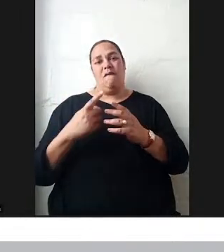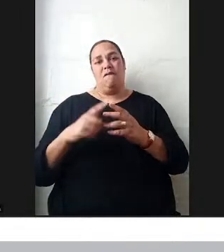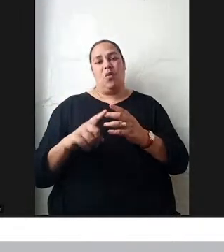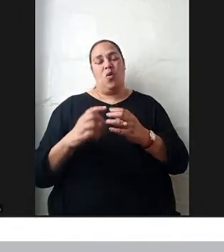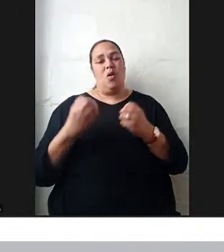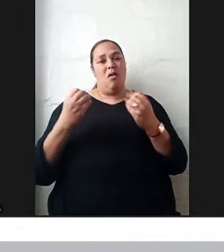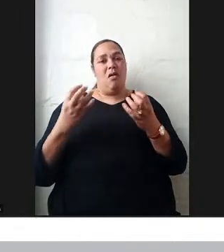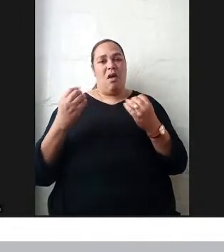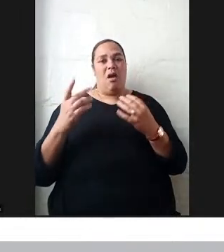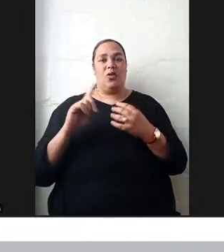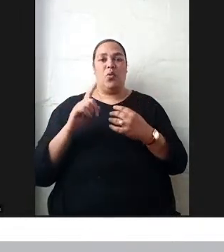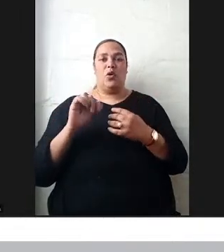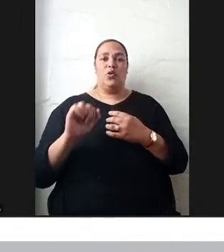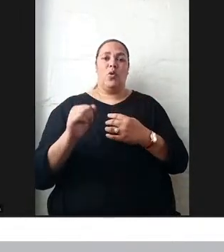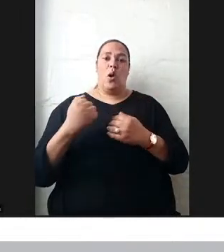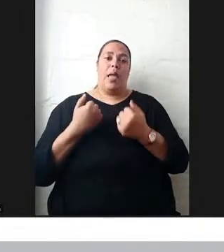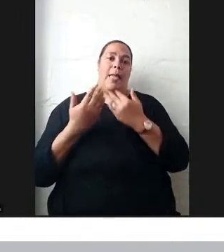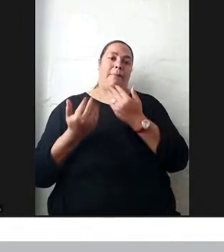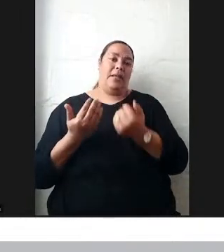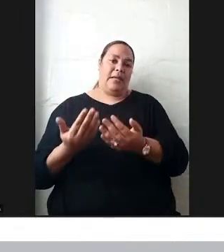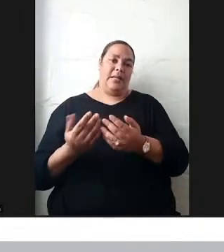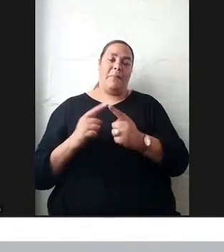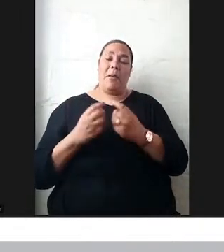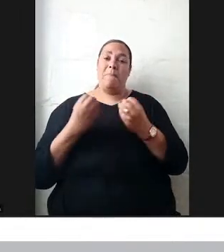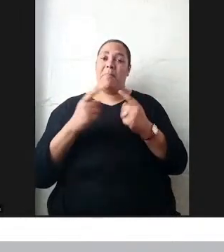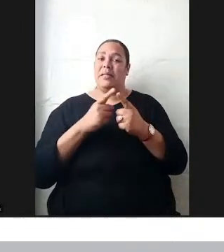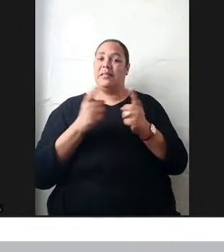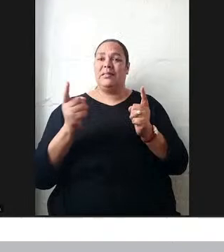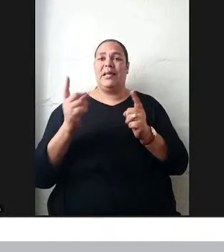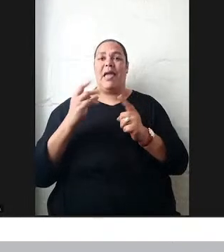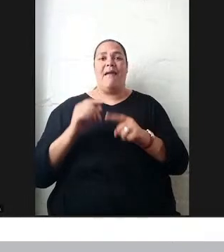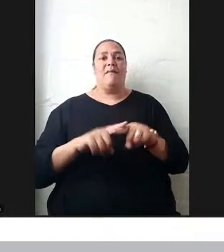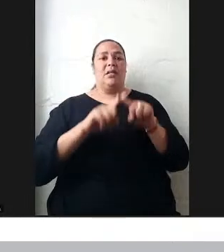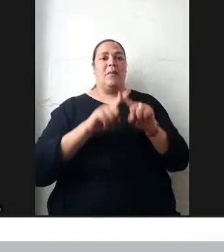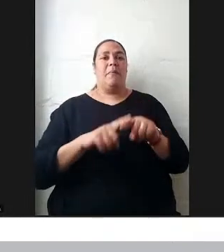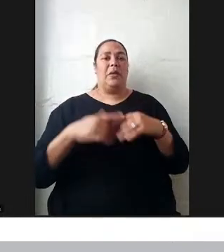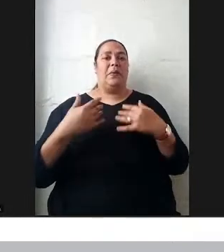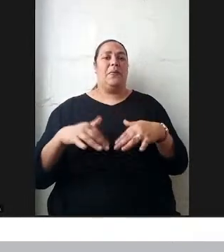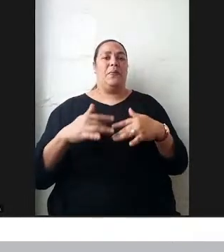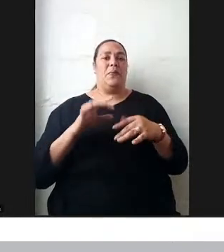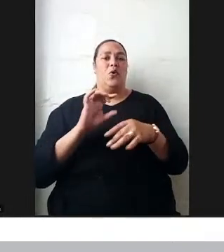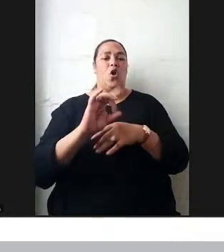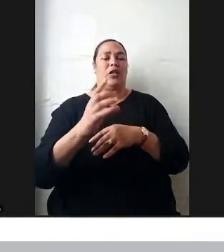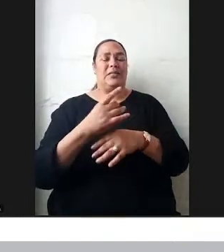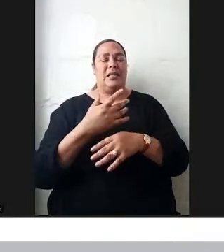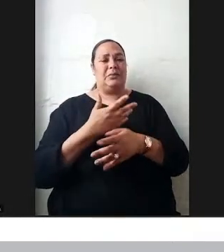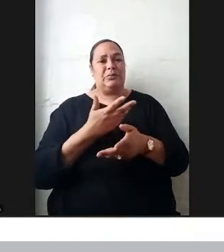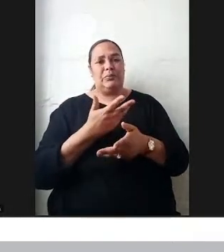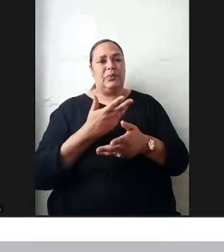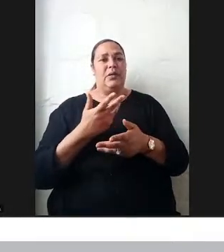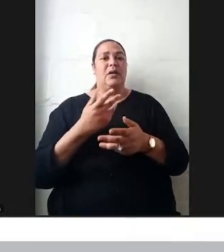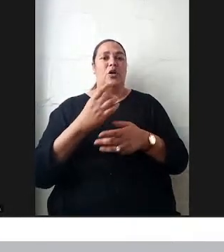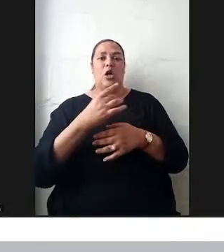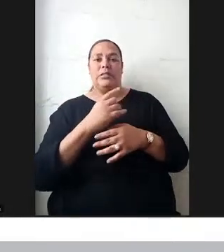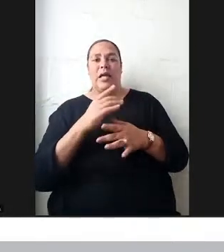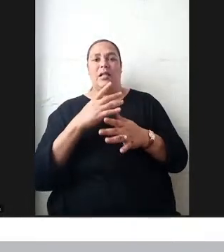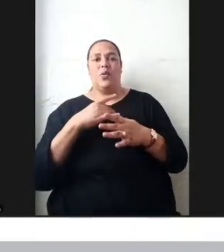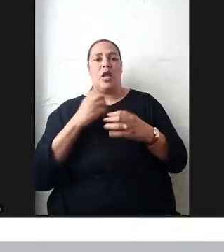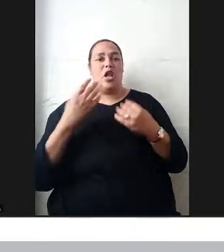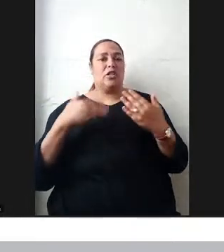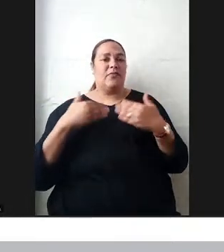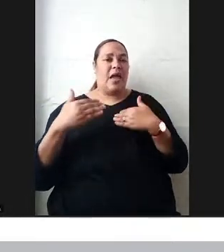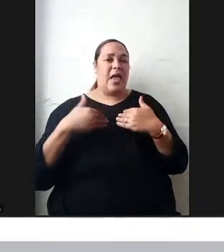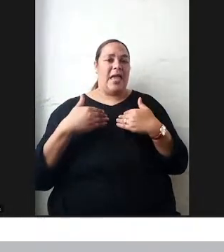the applicants, and many of them have to depend on external consultants because there's a lot of administration